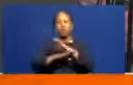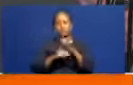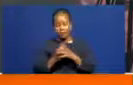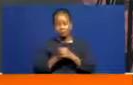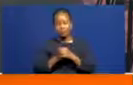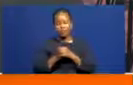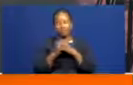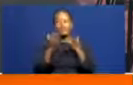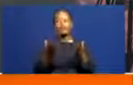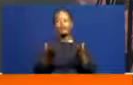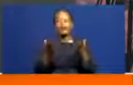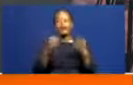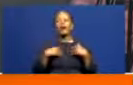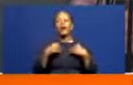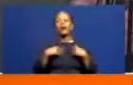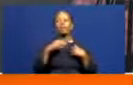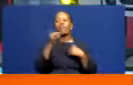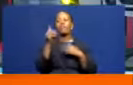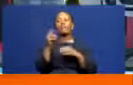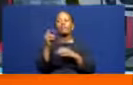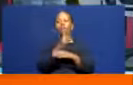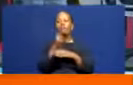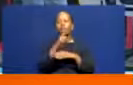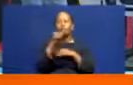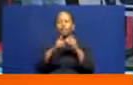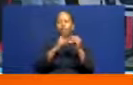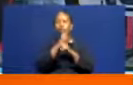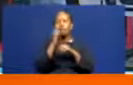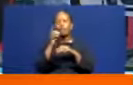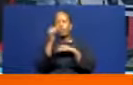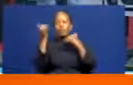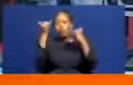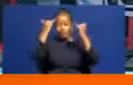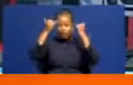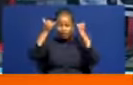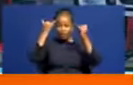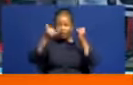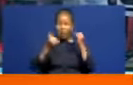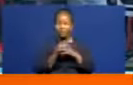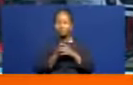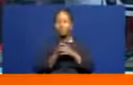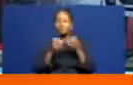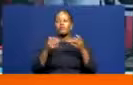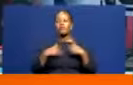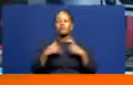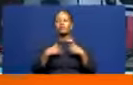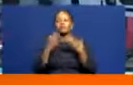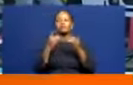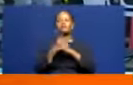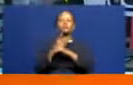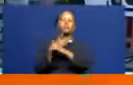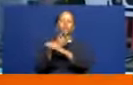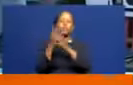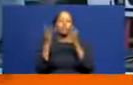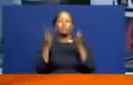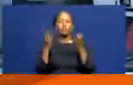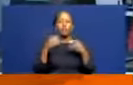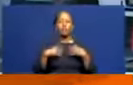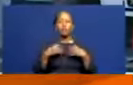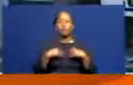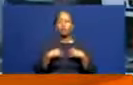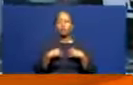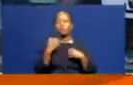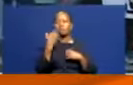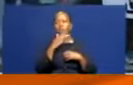us have that clip of our other innovators playing as we have a Rigathi